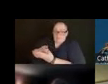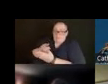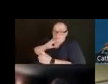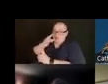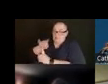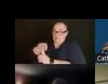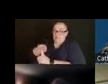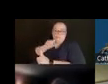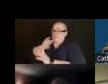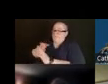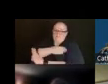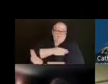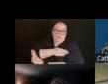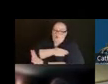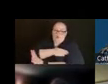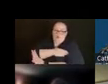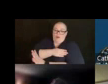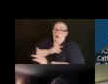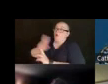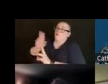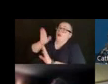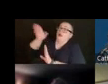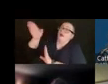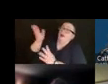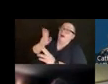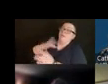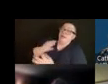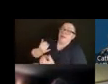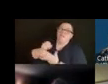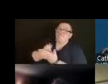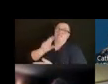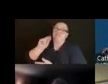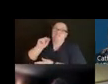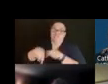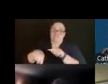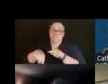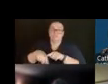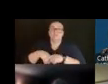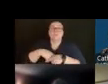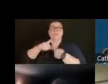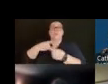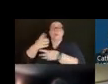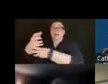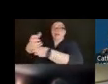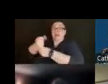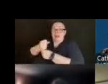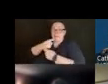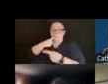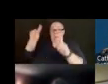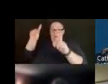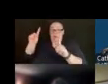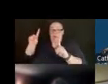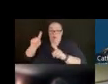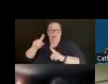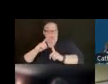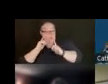Once a person gets it, they have a minimum of 60 days to use it or lose